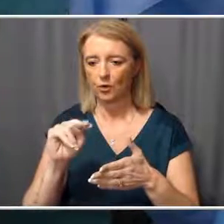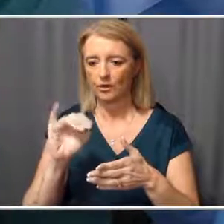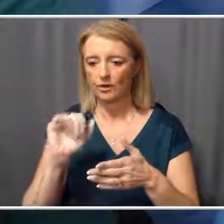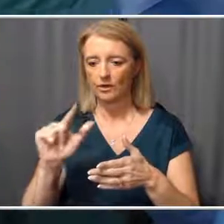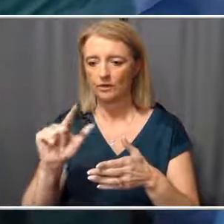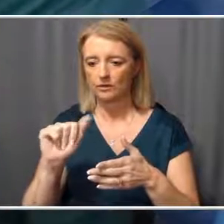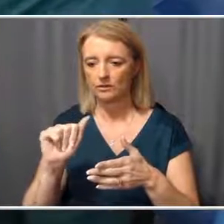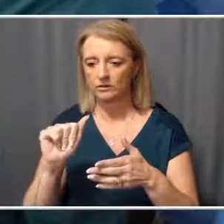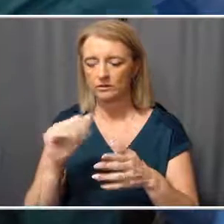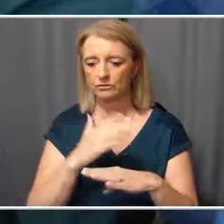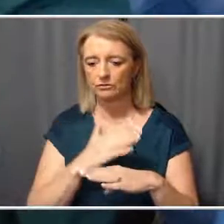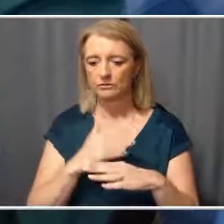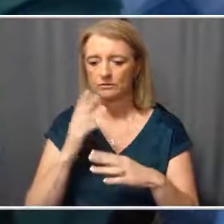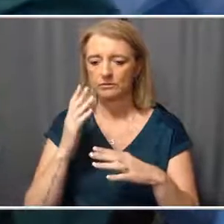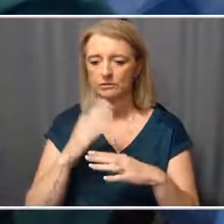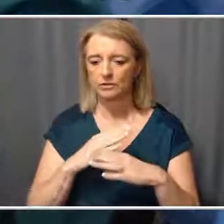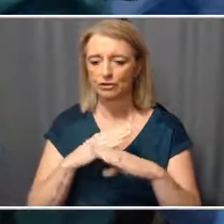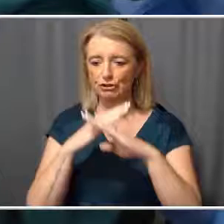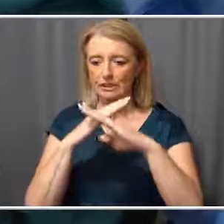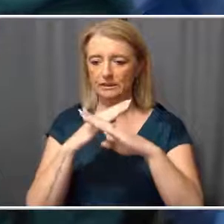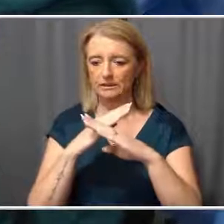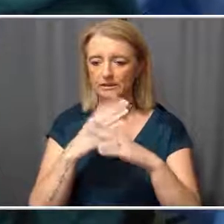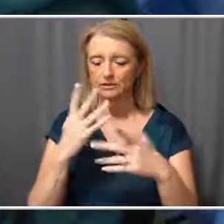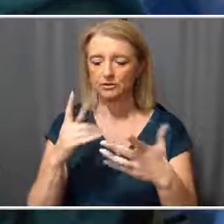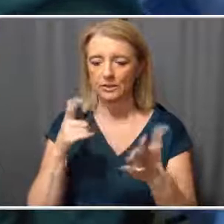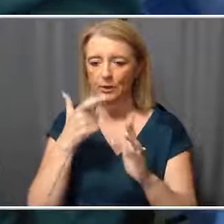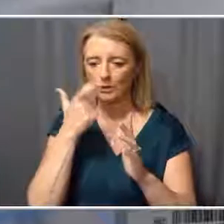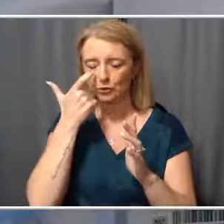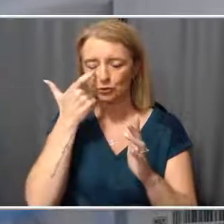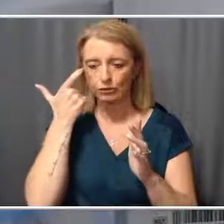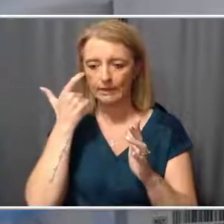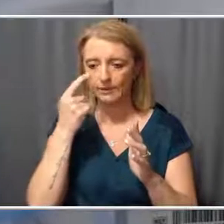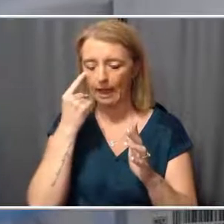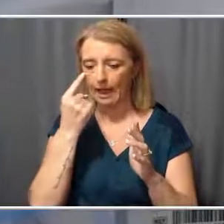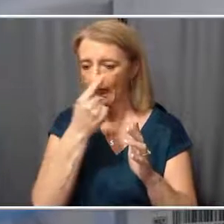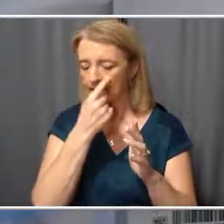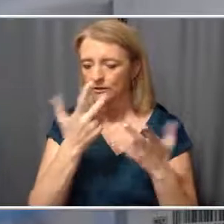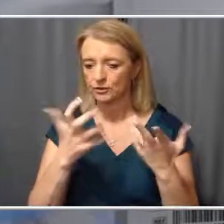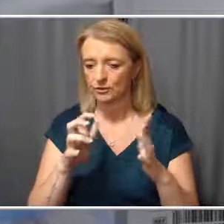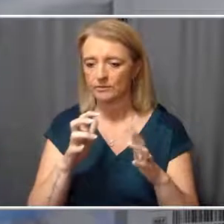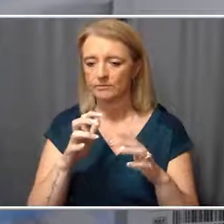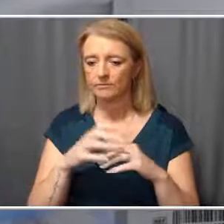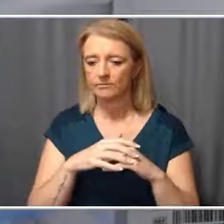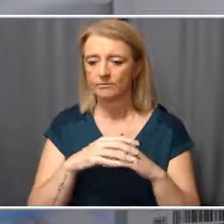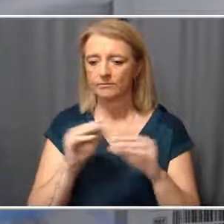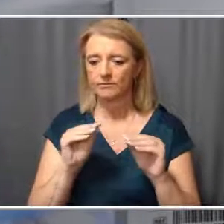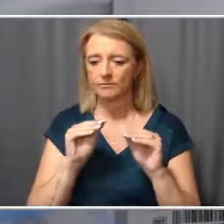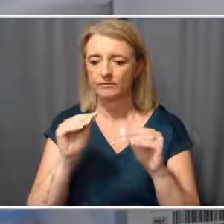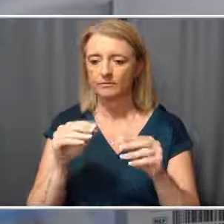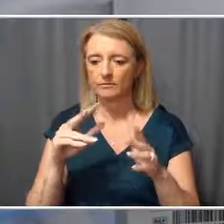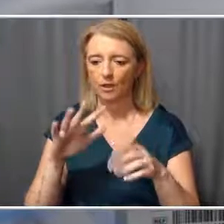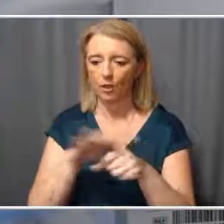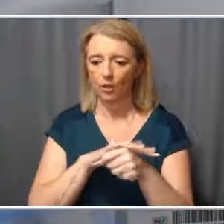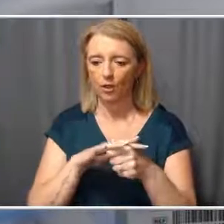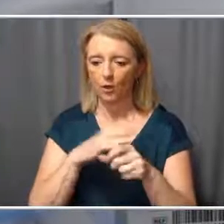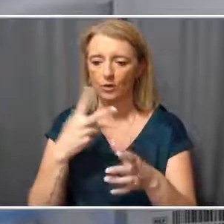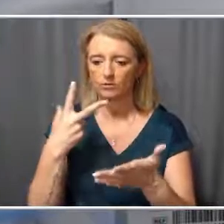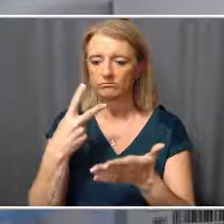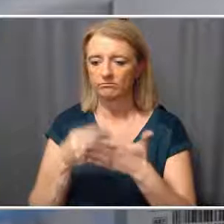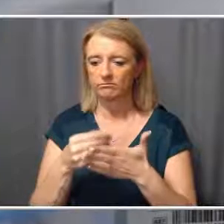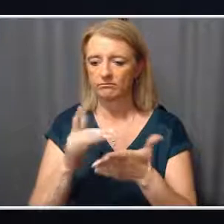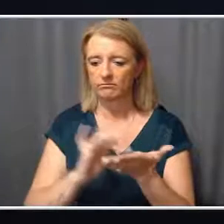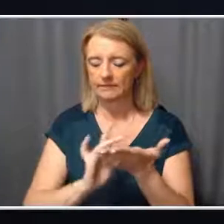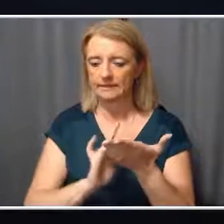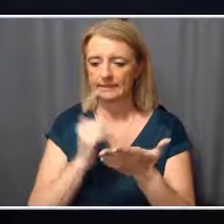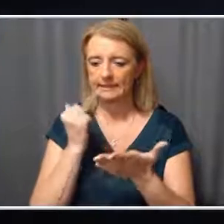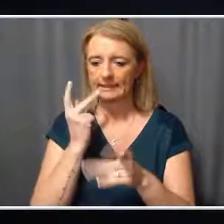tight constricting bands in the corrugator muscles. And then also, in her case, we had to open up a little bone tunnel a little